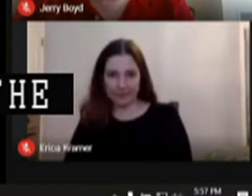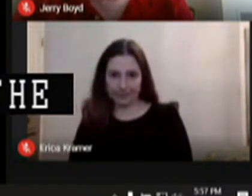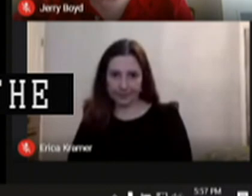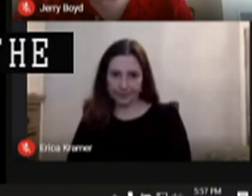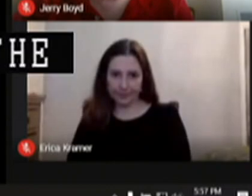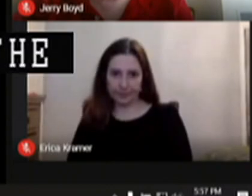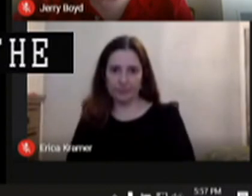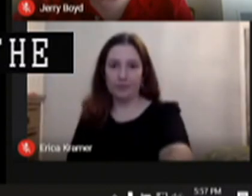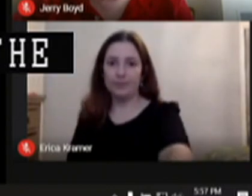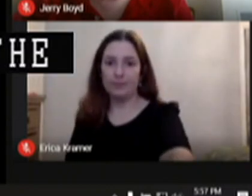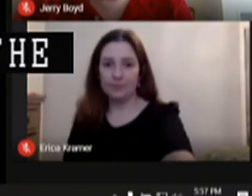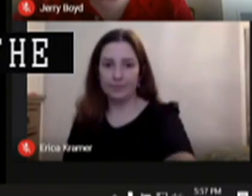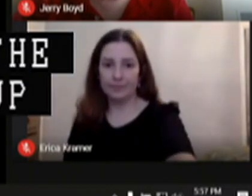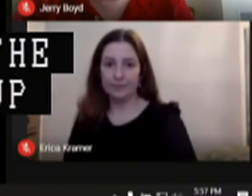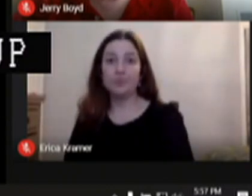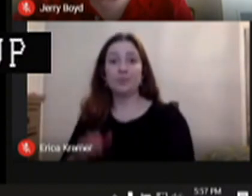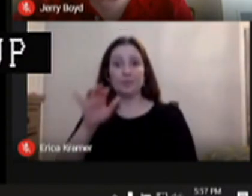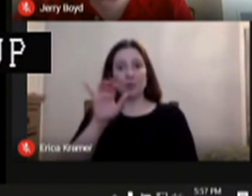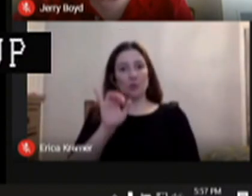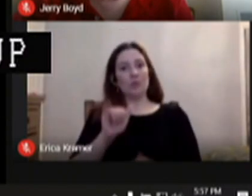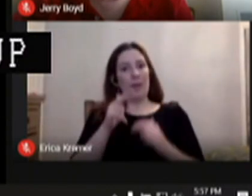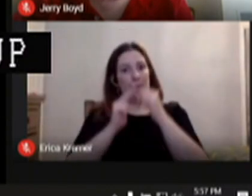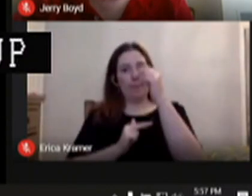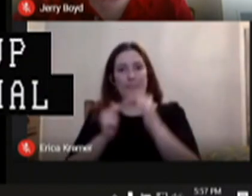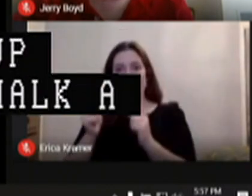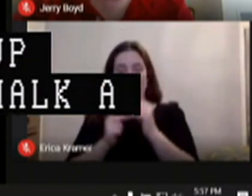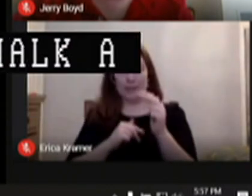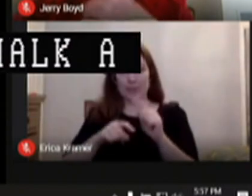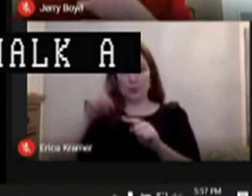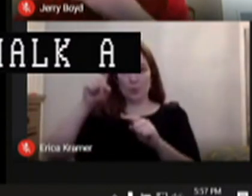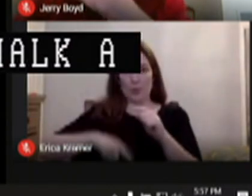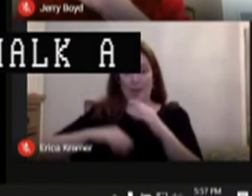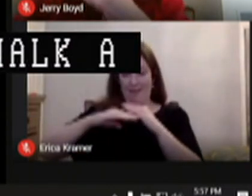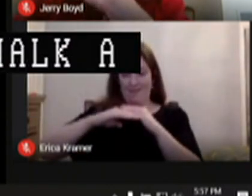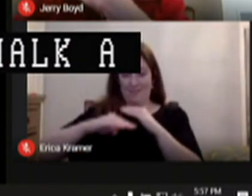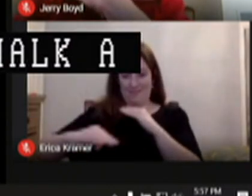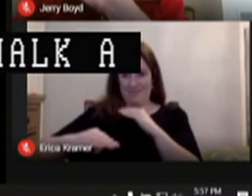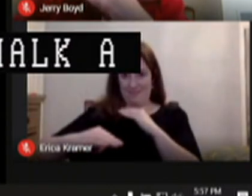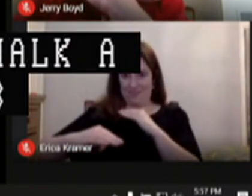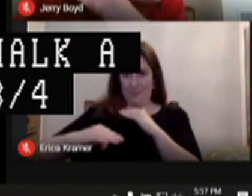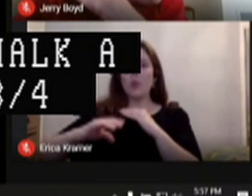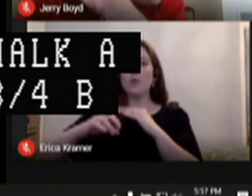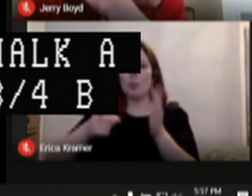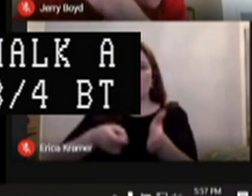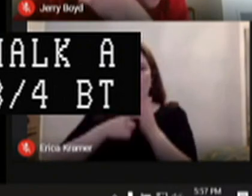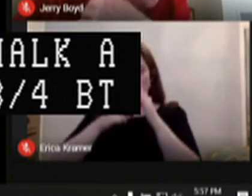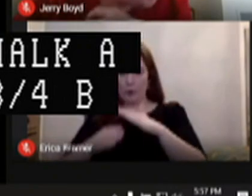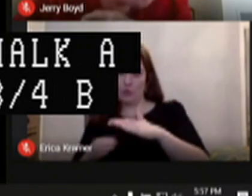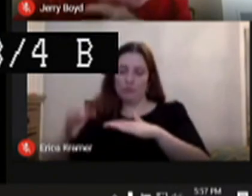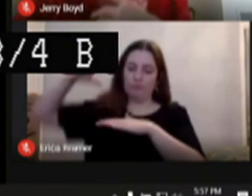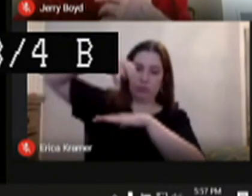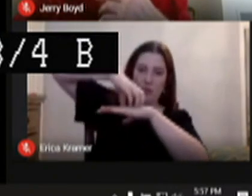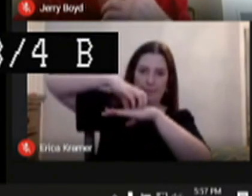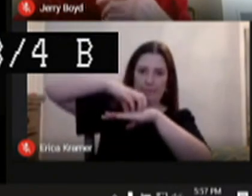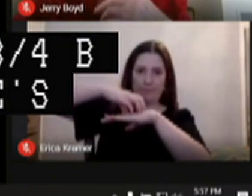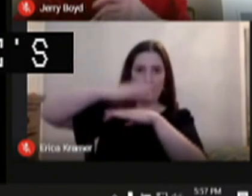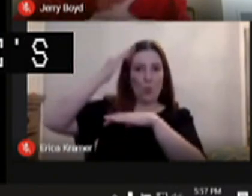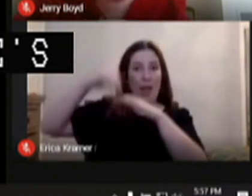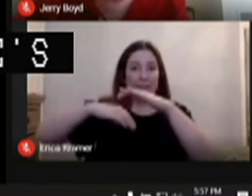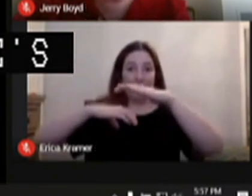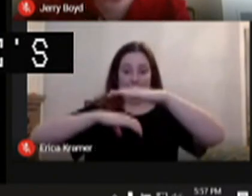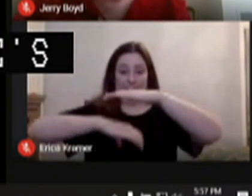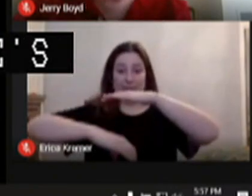up from the level of the sidewalk a little bit because of the MBTA tunnels underneath, there is an intuitive and accessible route